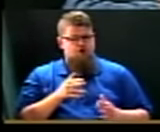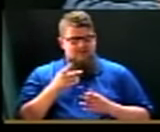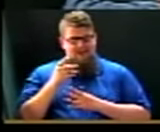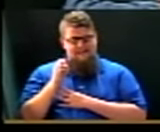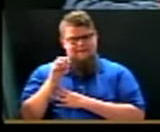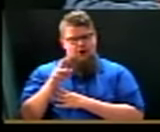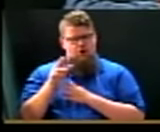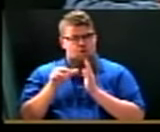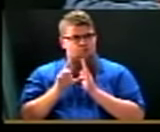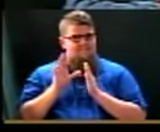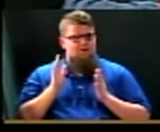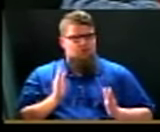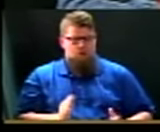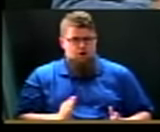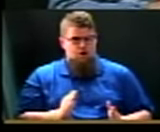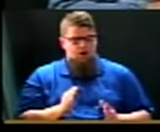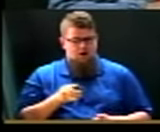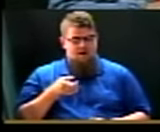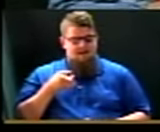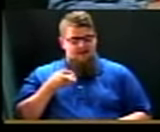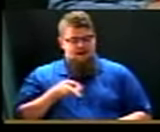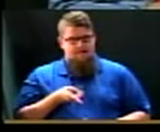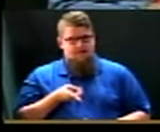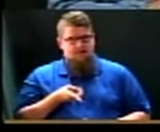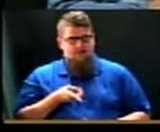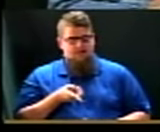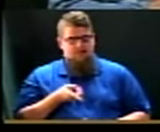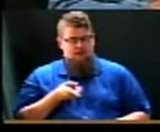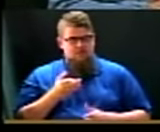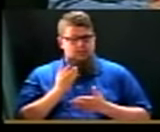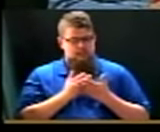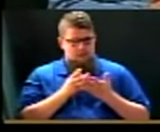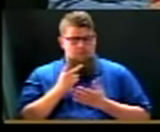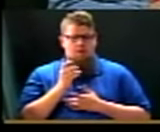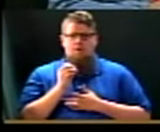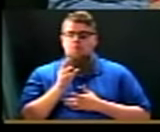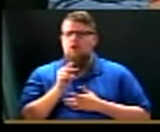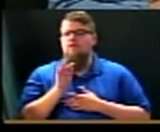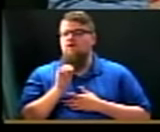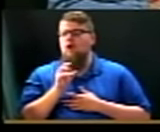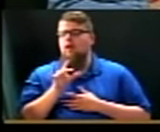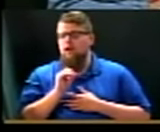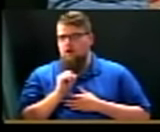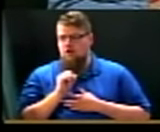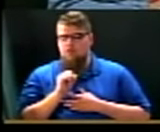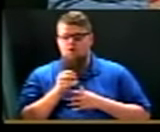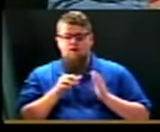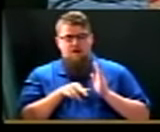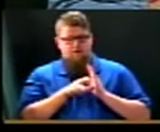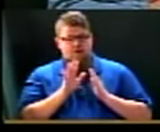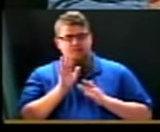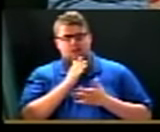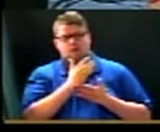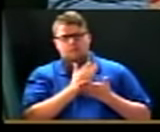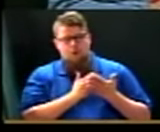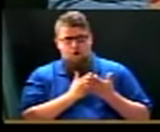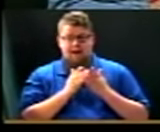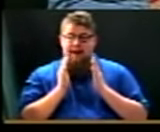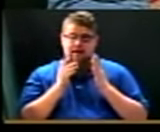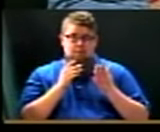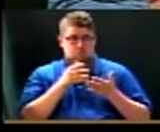reviewer that reviewed some of the portfolios. They reviewed their portion. They asked the